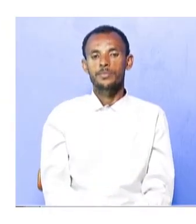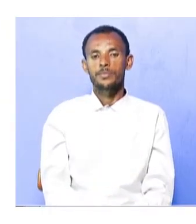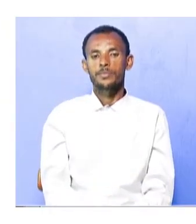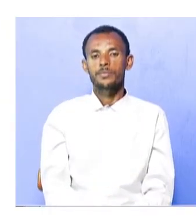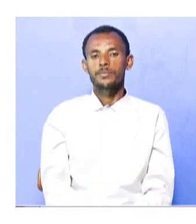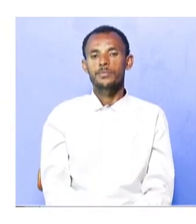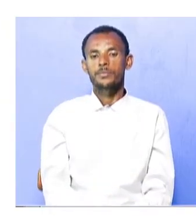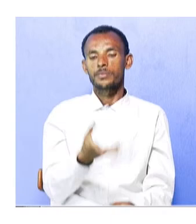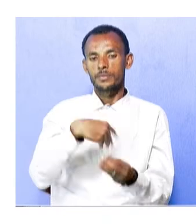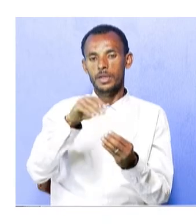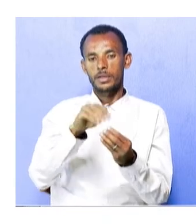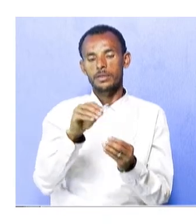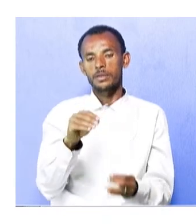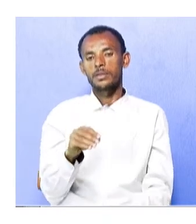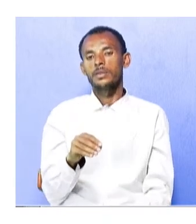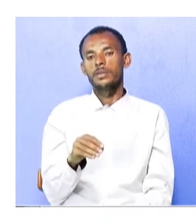81 plus